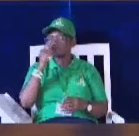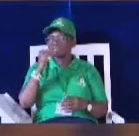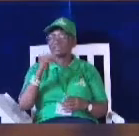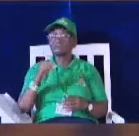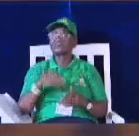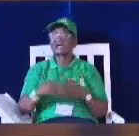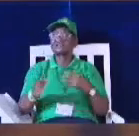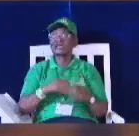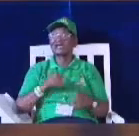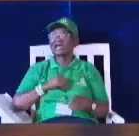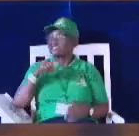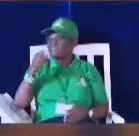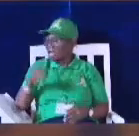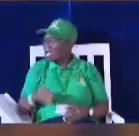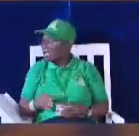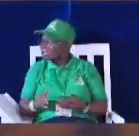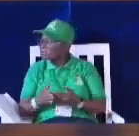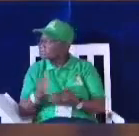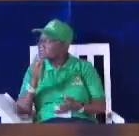easy, my dear.